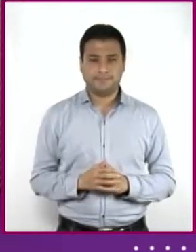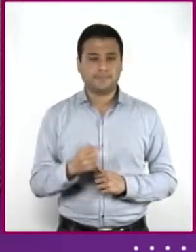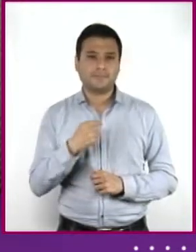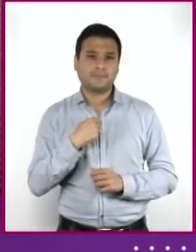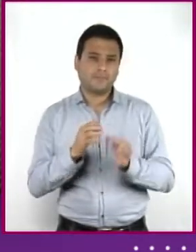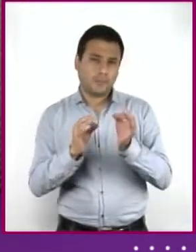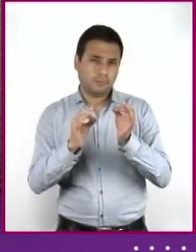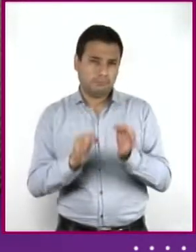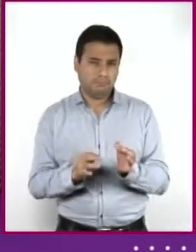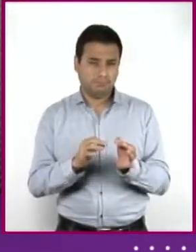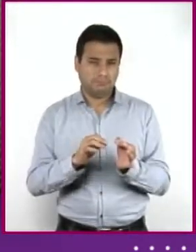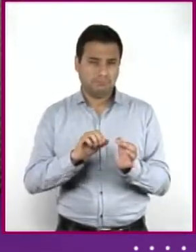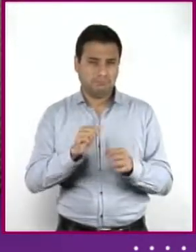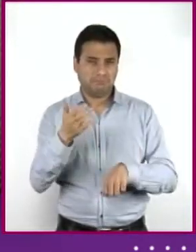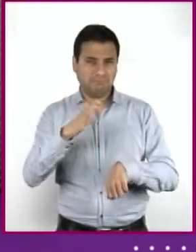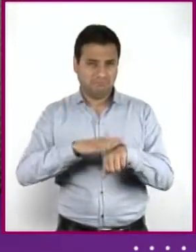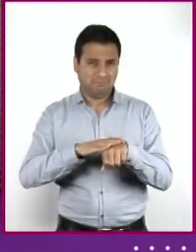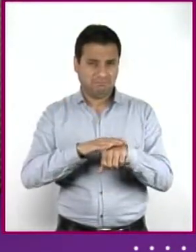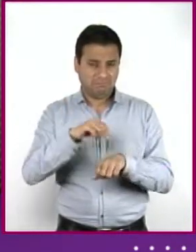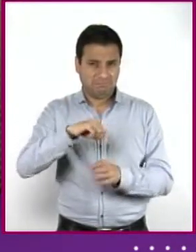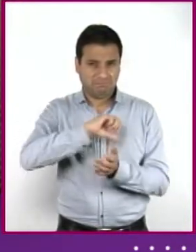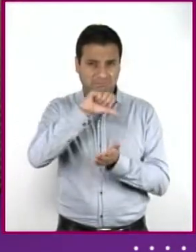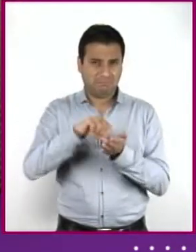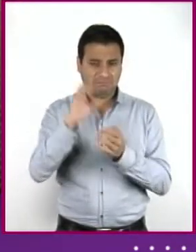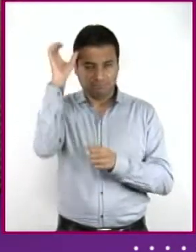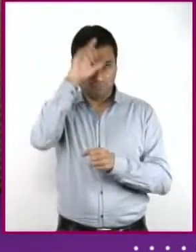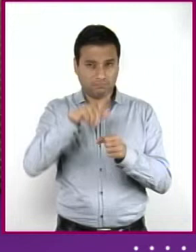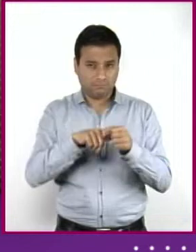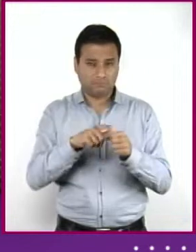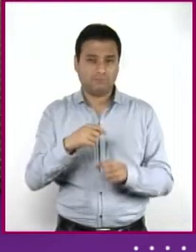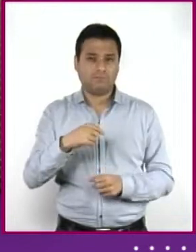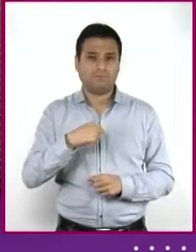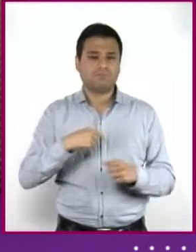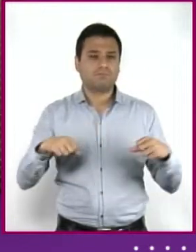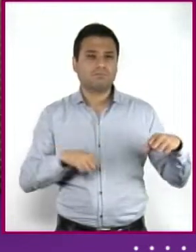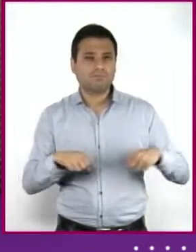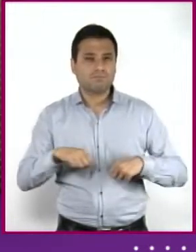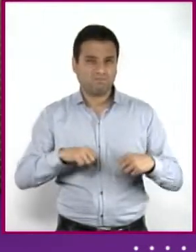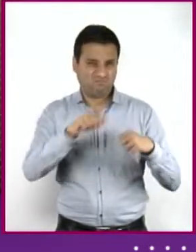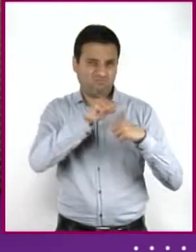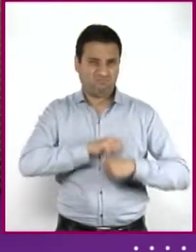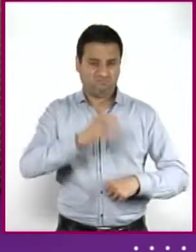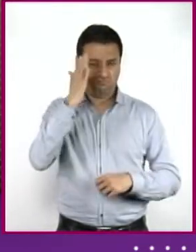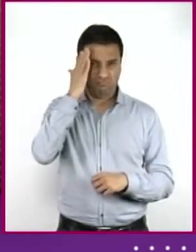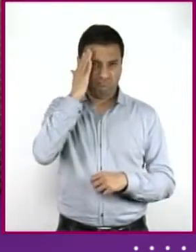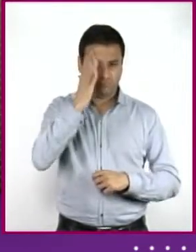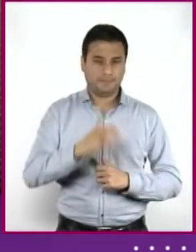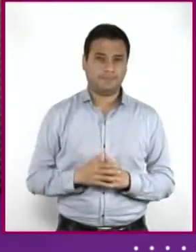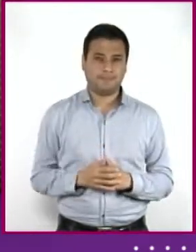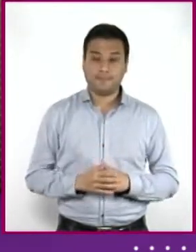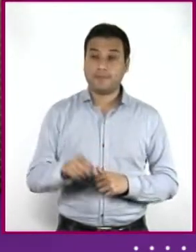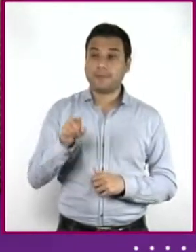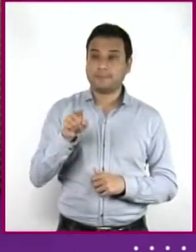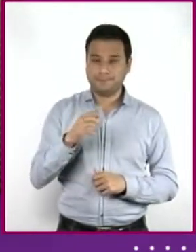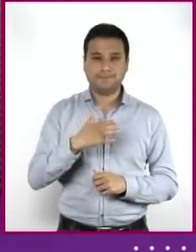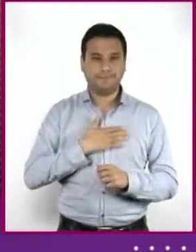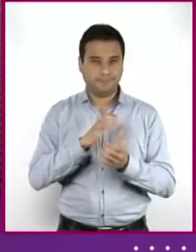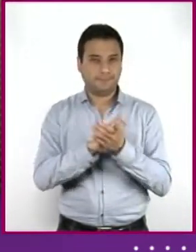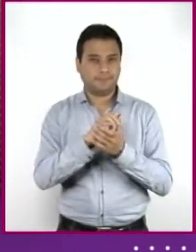the administrator of this cultural center, and I'm in charge of the center's activities. This is my